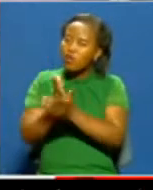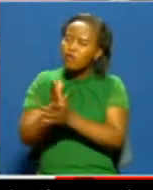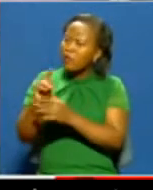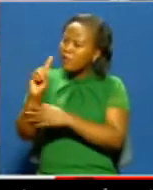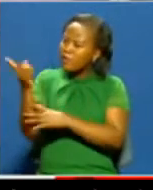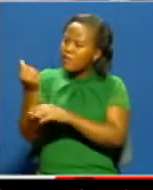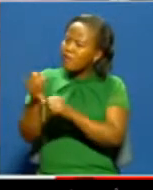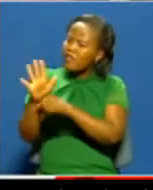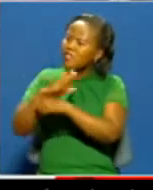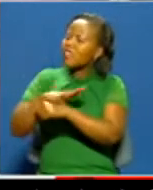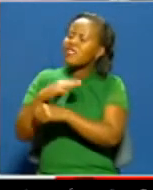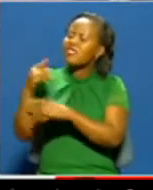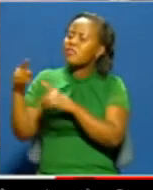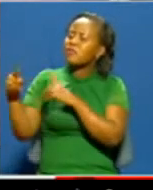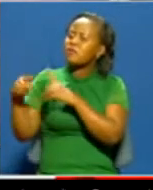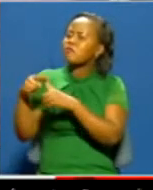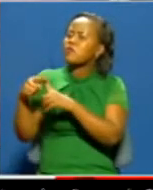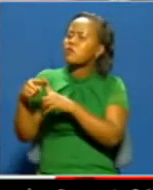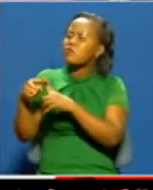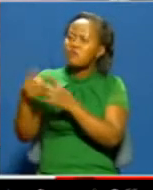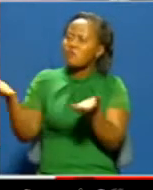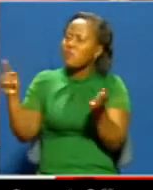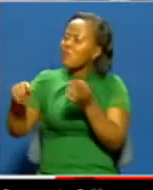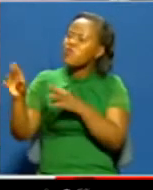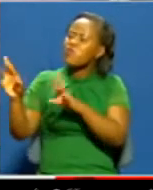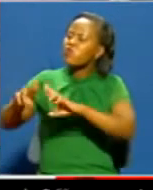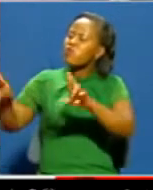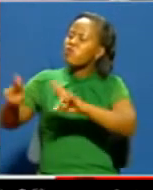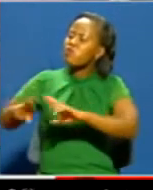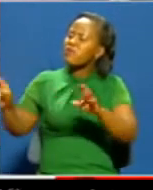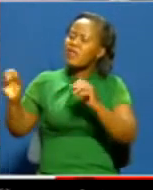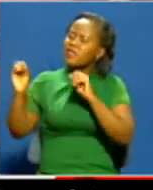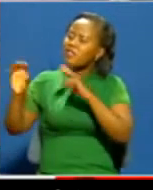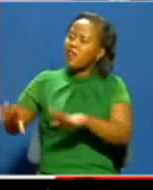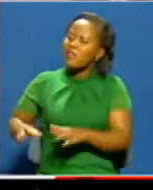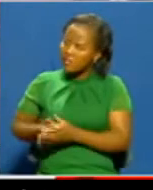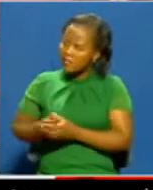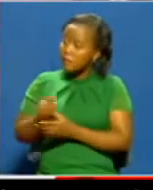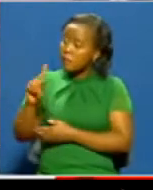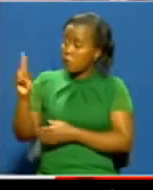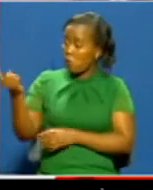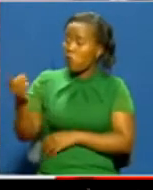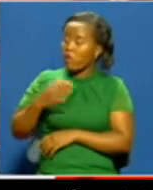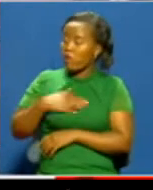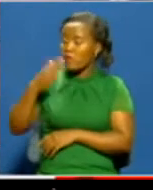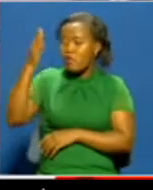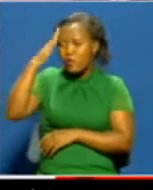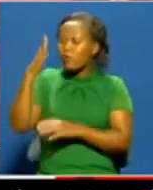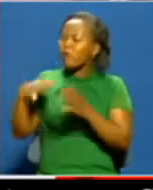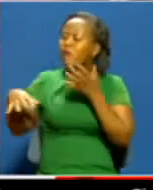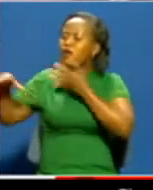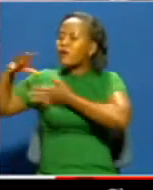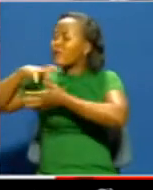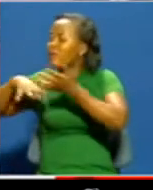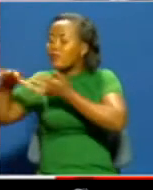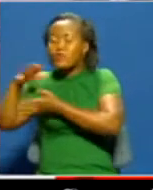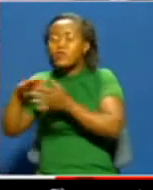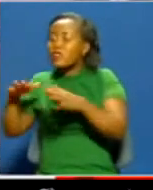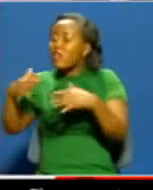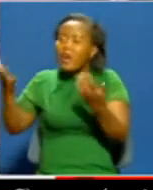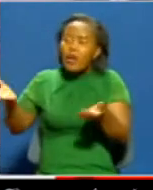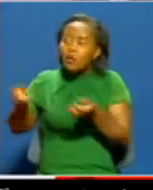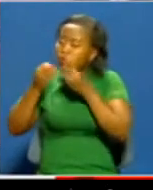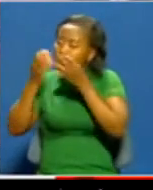and we, like you said, we are not prepared for this. First, I am sure there is the dilemma of informing Kenyans, because there was already a lot